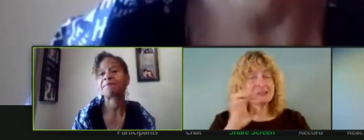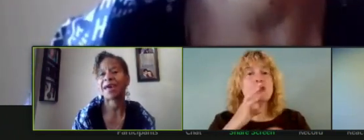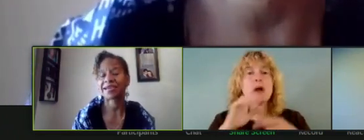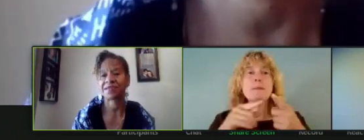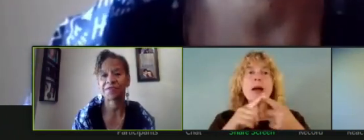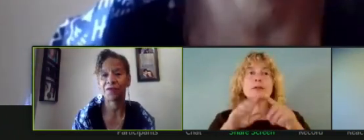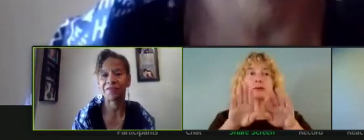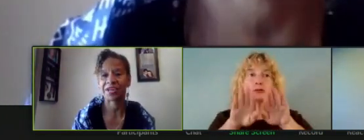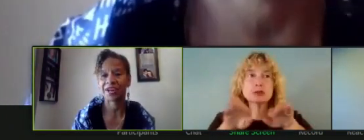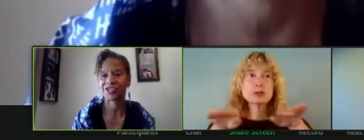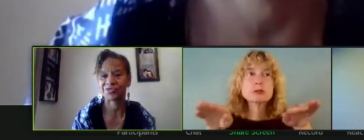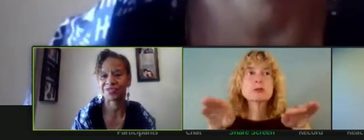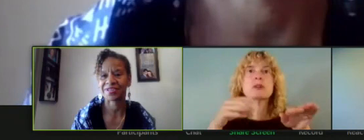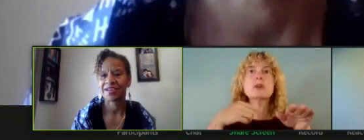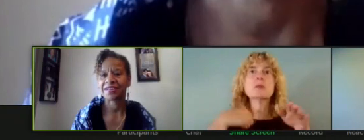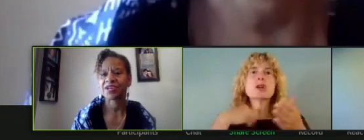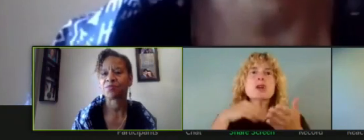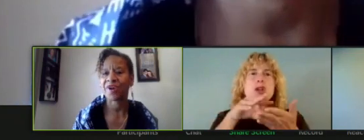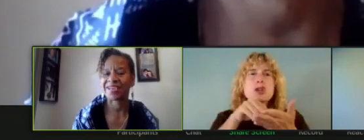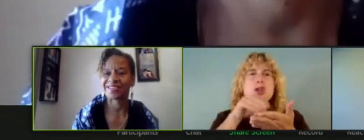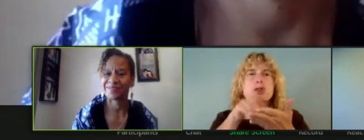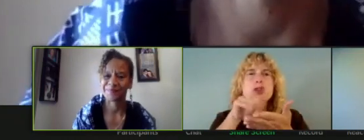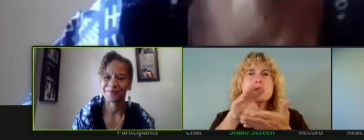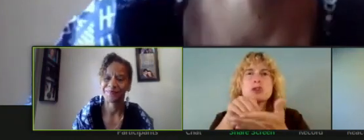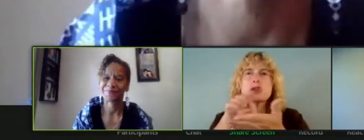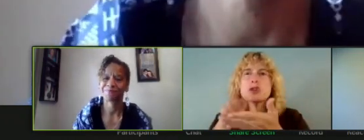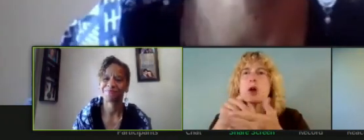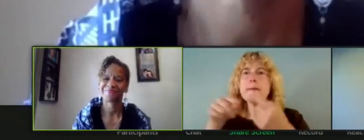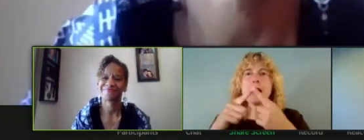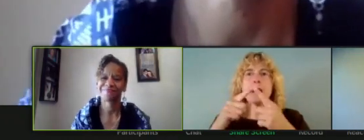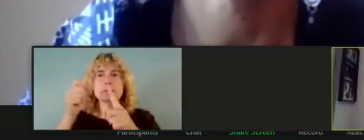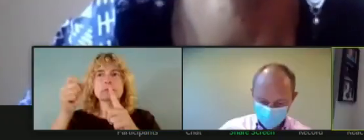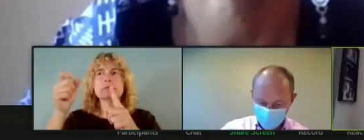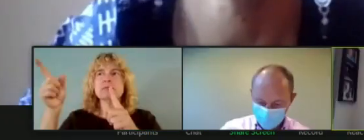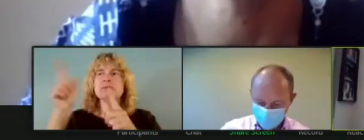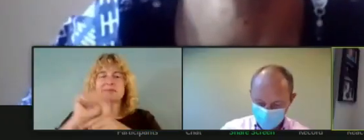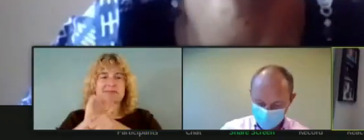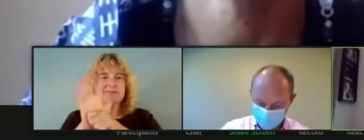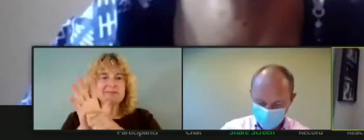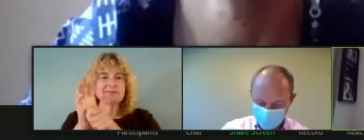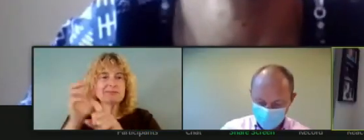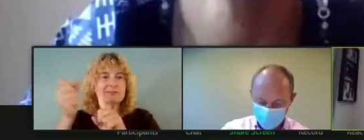the impacts of COVID on our children. Dr. Bryce.